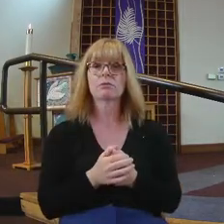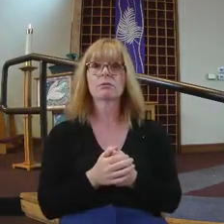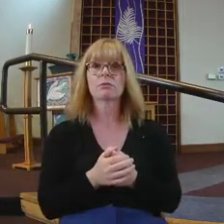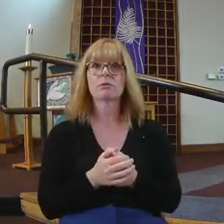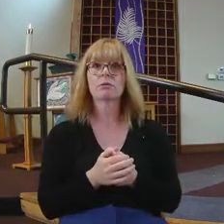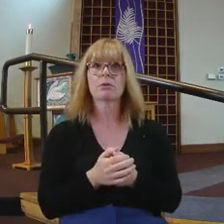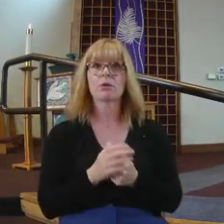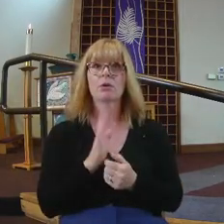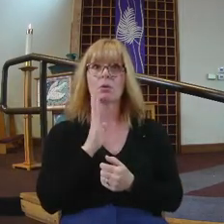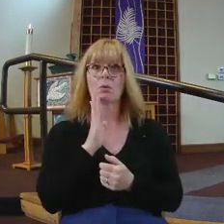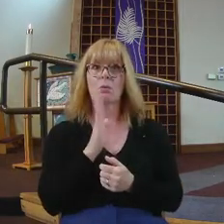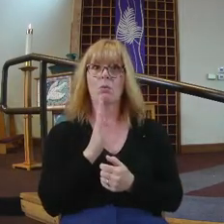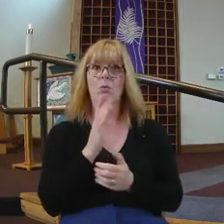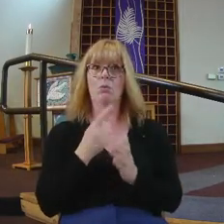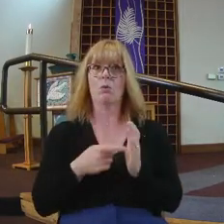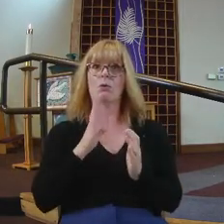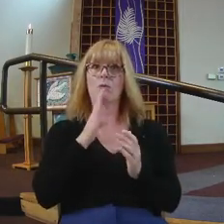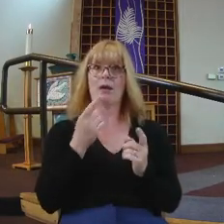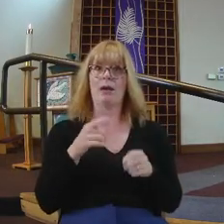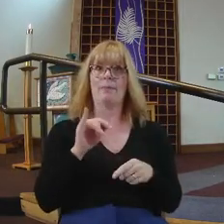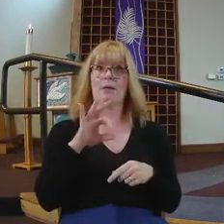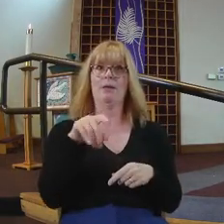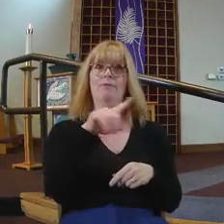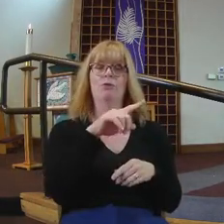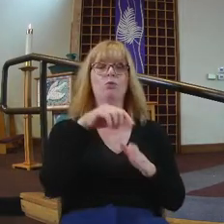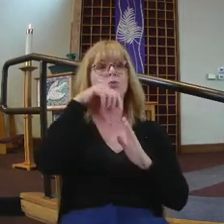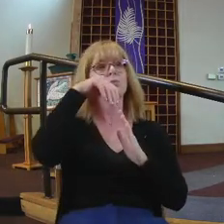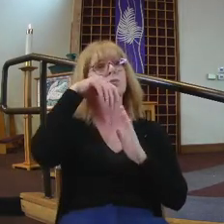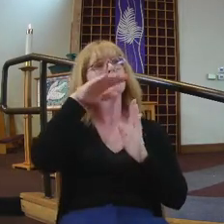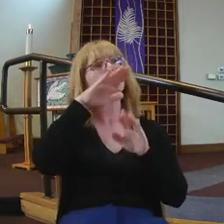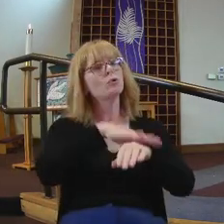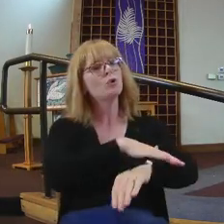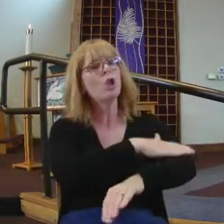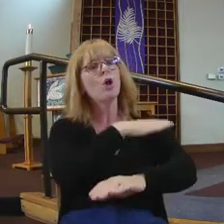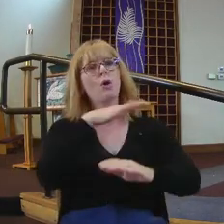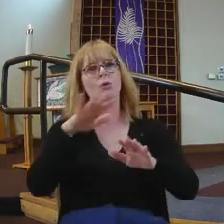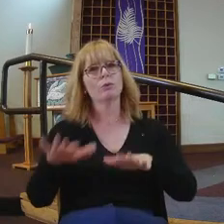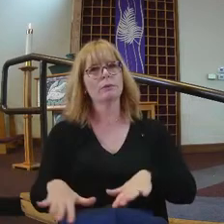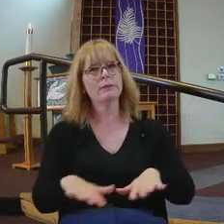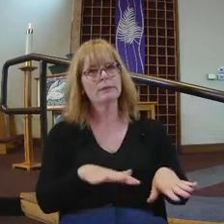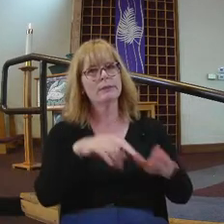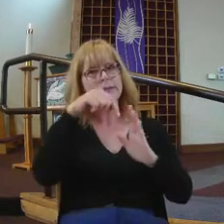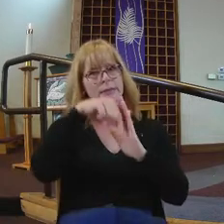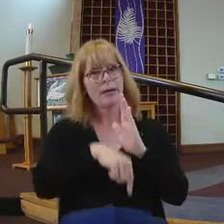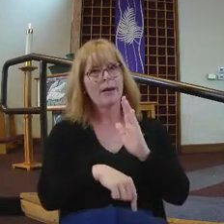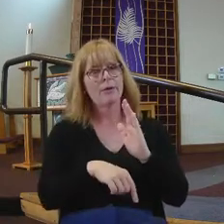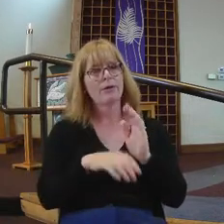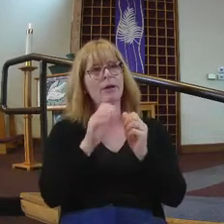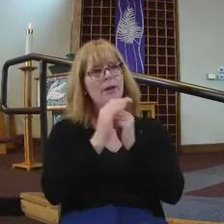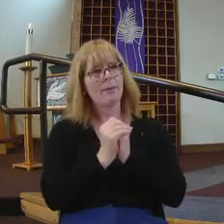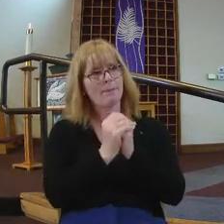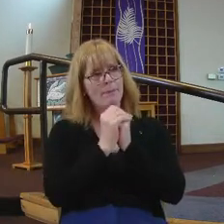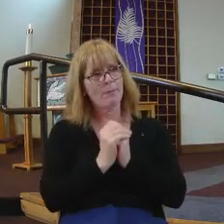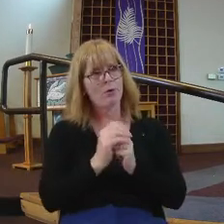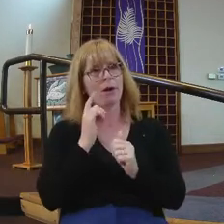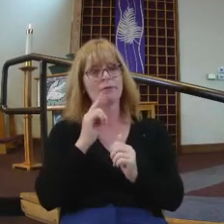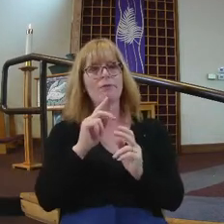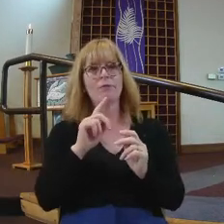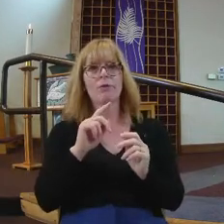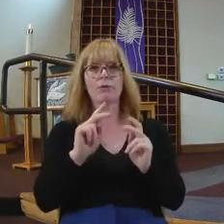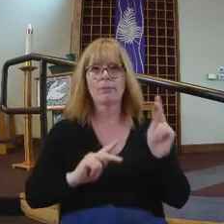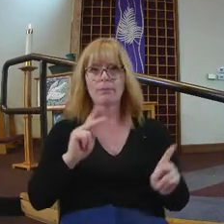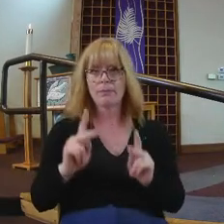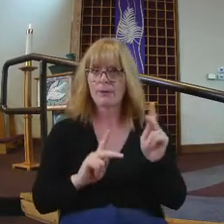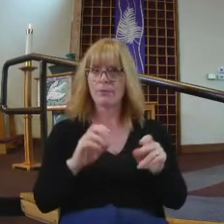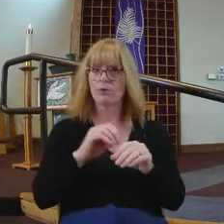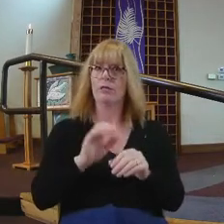to slow down and pray a blessing upon those people and situations in your own life and in